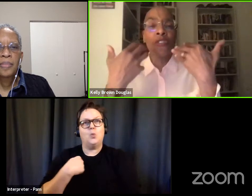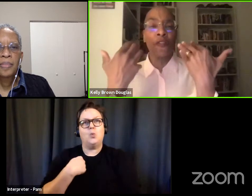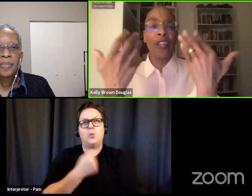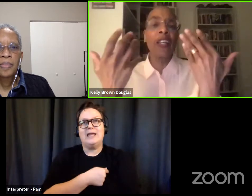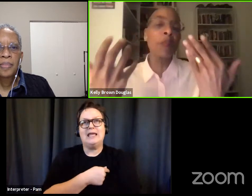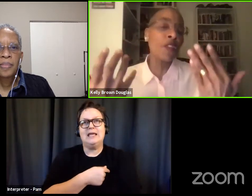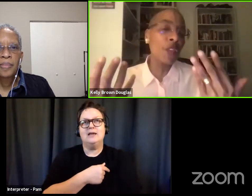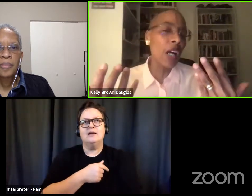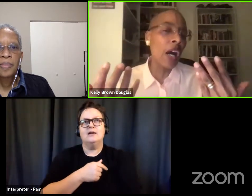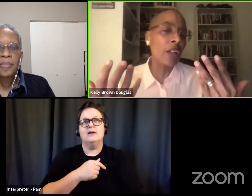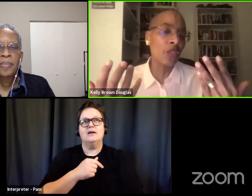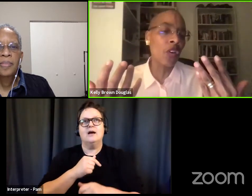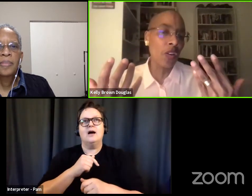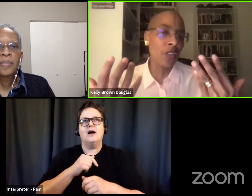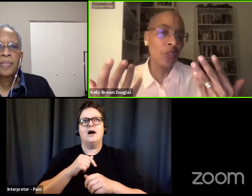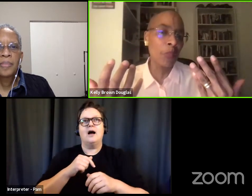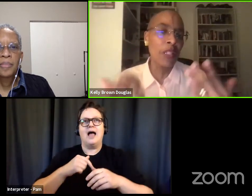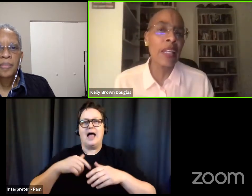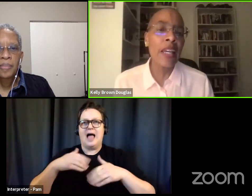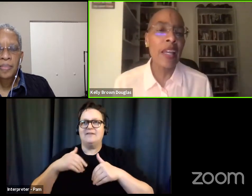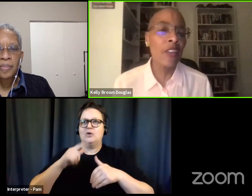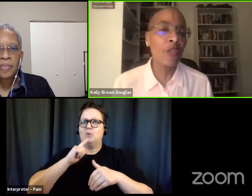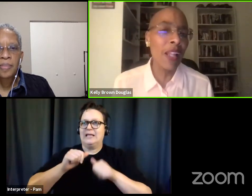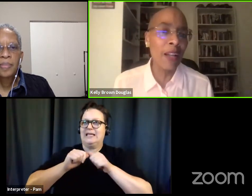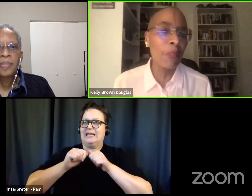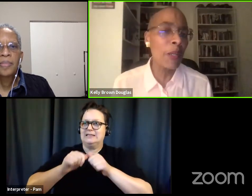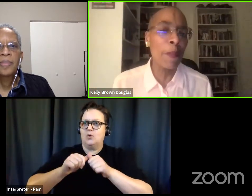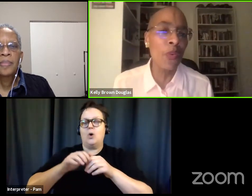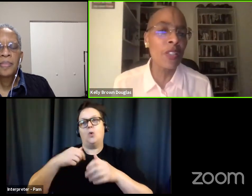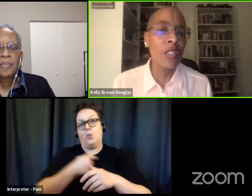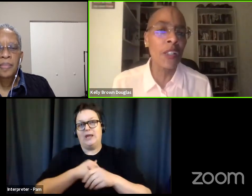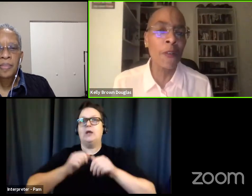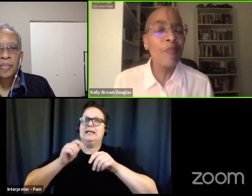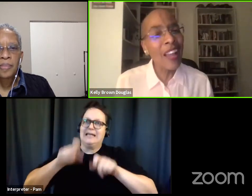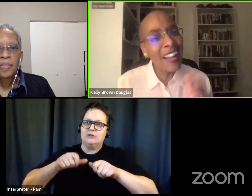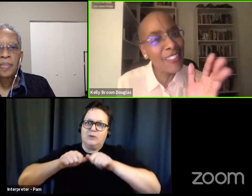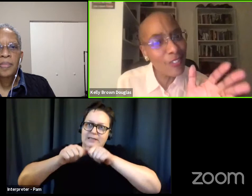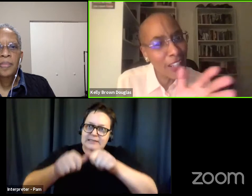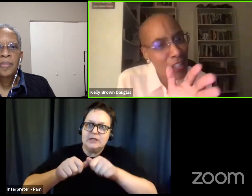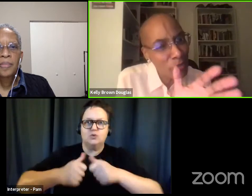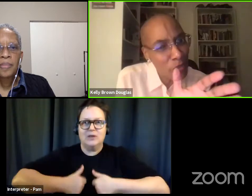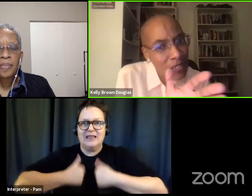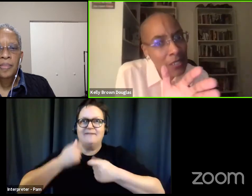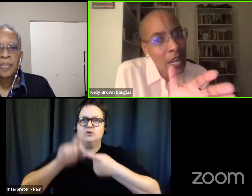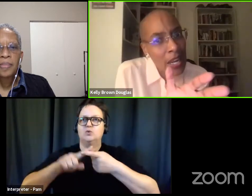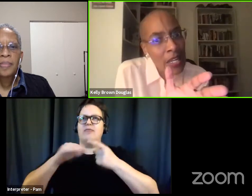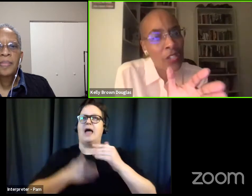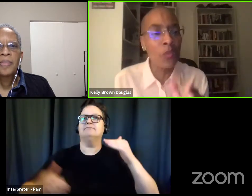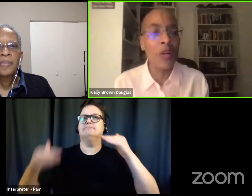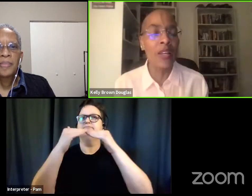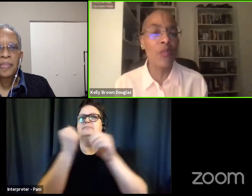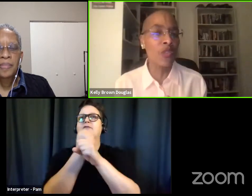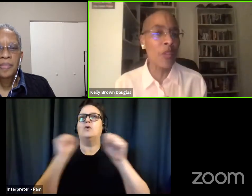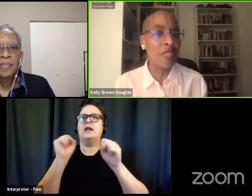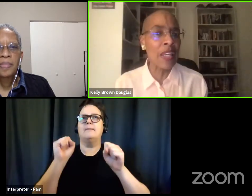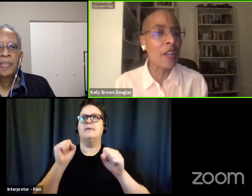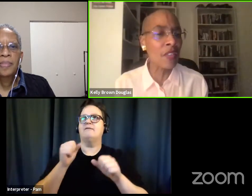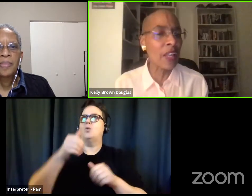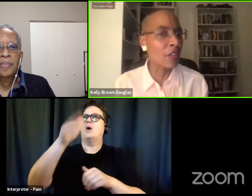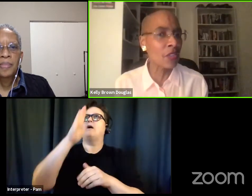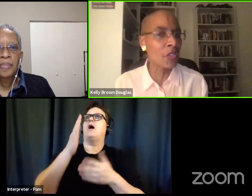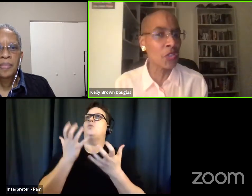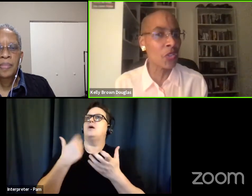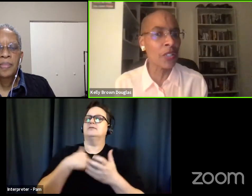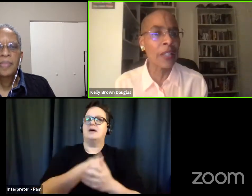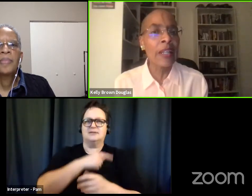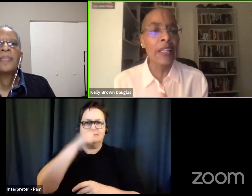into the freedom of who God has called us to be as Black people. And so I just want to change the way in which we think of